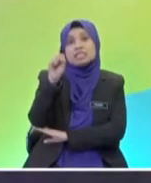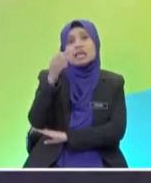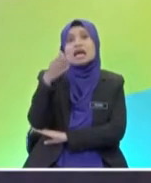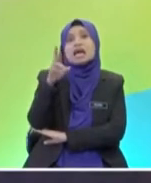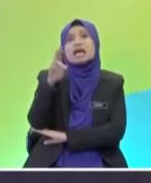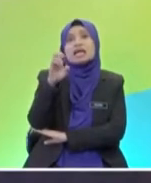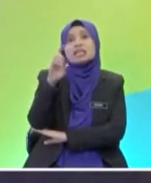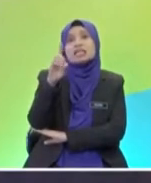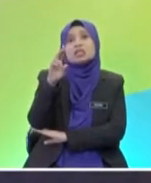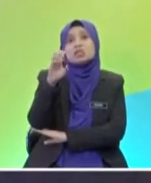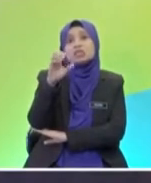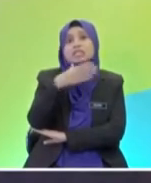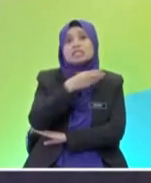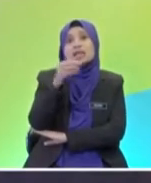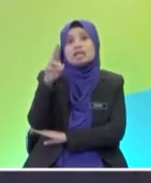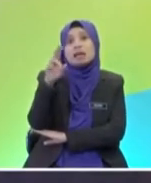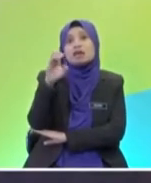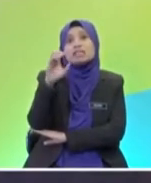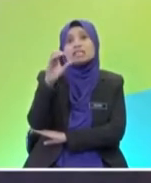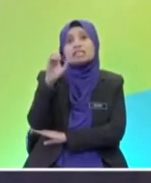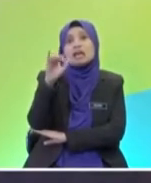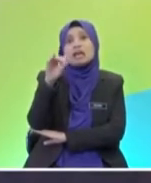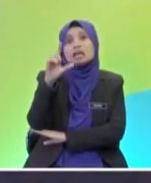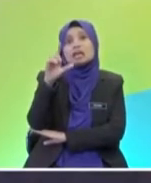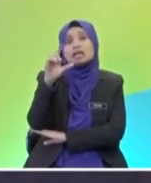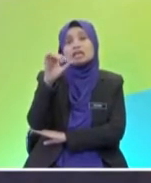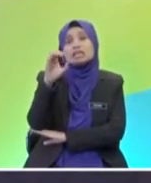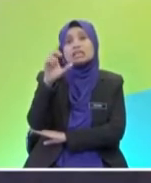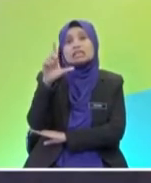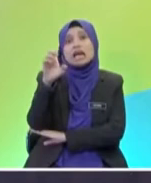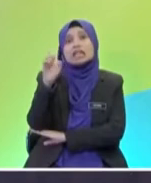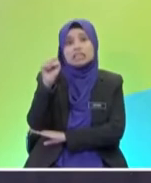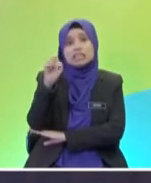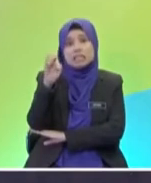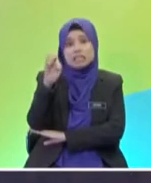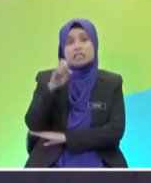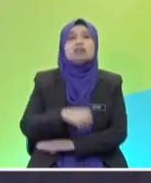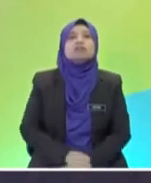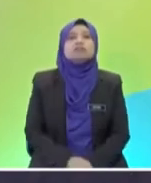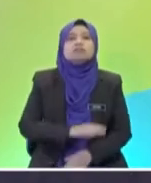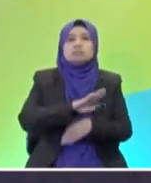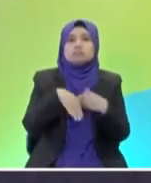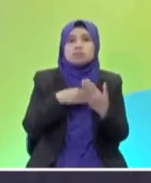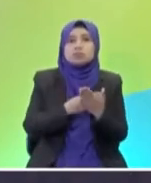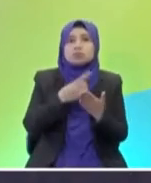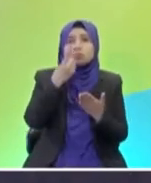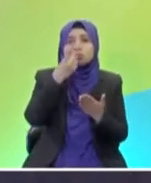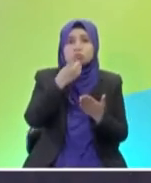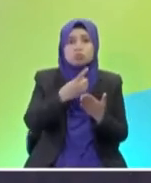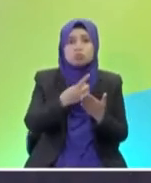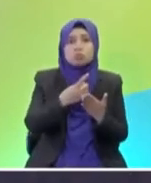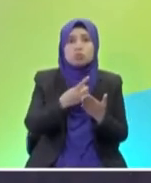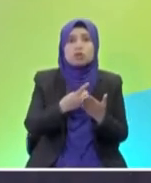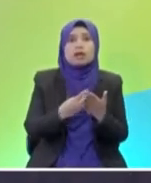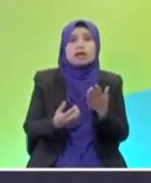Reuse, reduce, and recycle. Yeah, exactly. Okay, this is the three R. Reduce the dependence on natural resources.